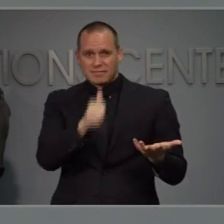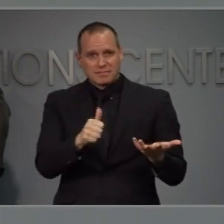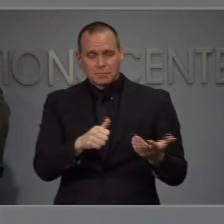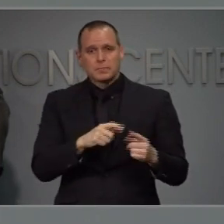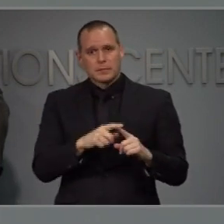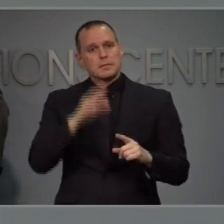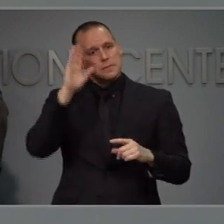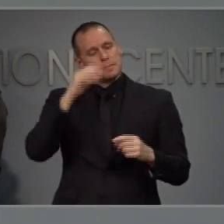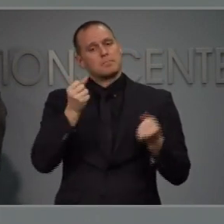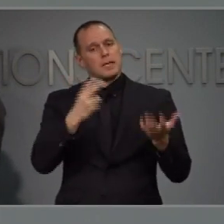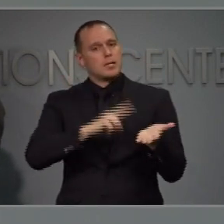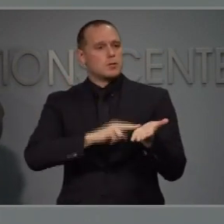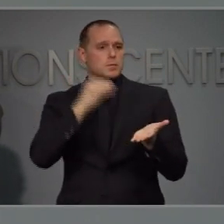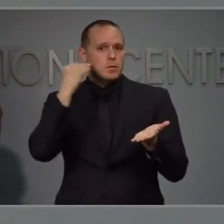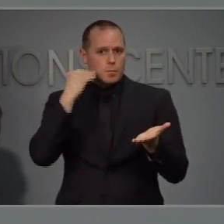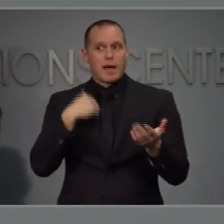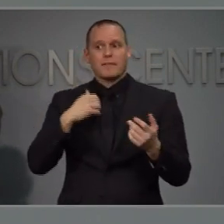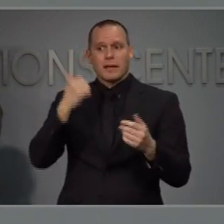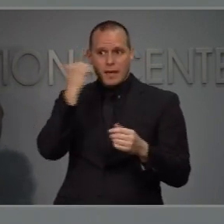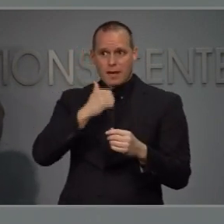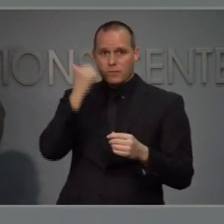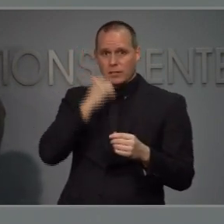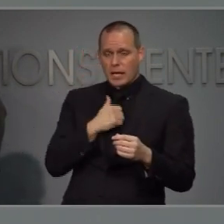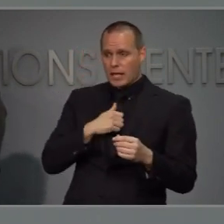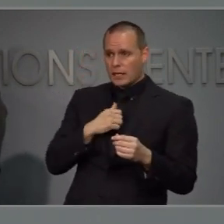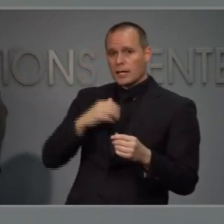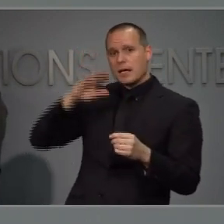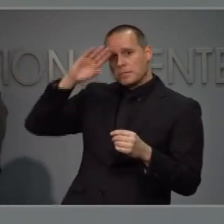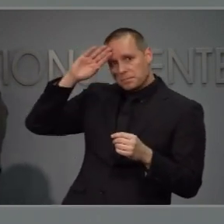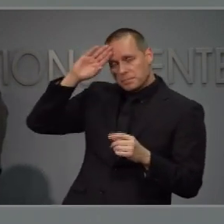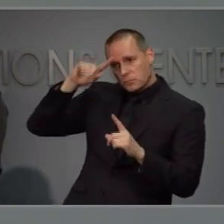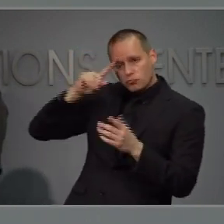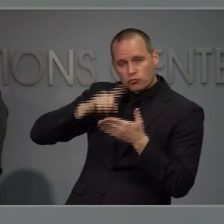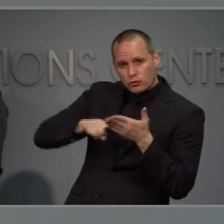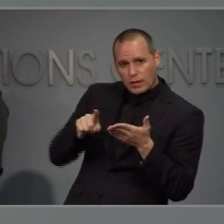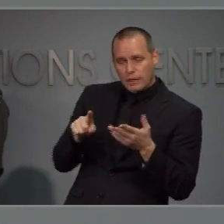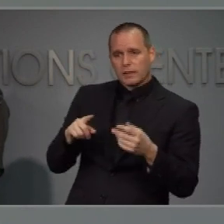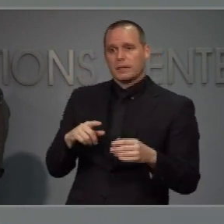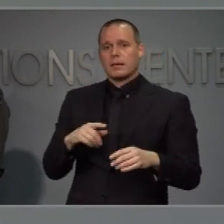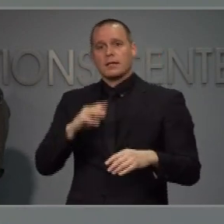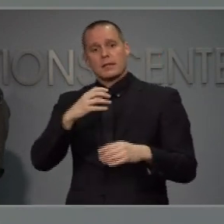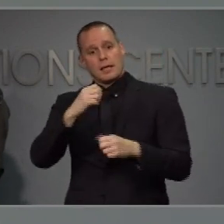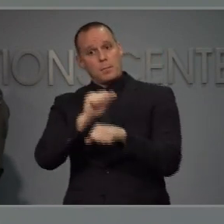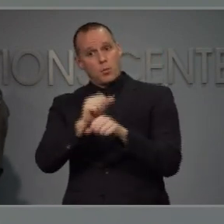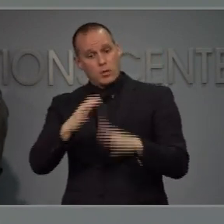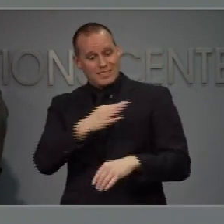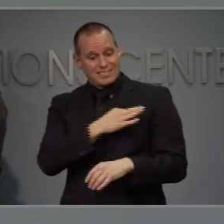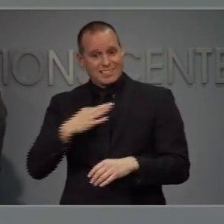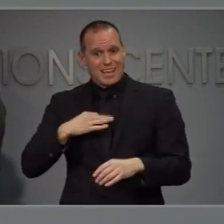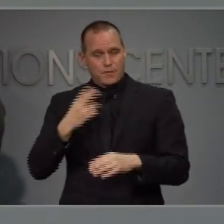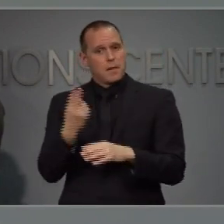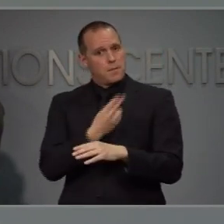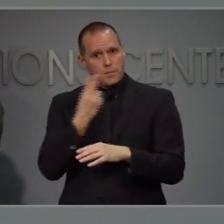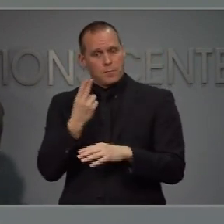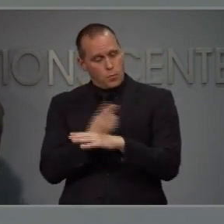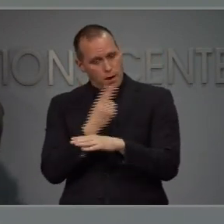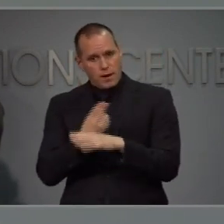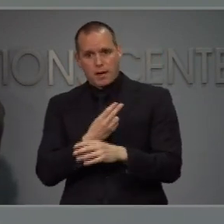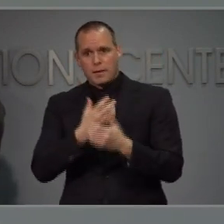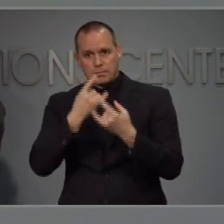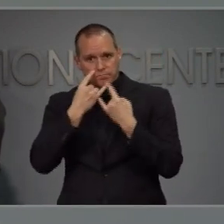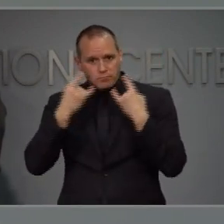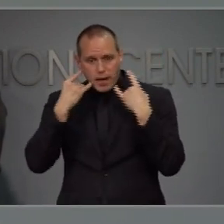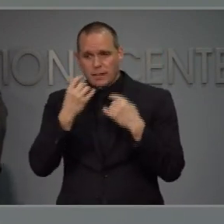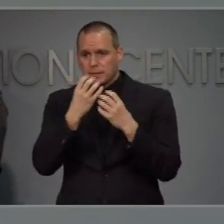homes are doing daily screenings of their employees. They're having employees wear masks all the time. But this virus